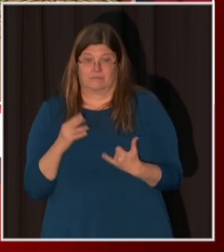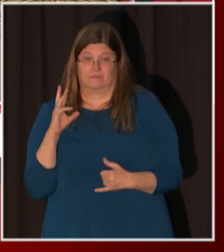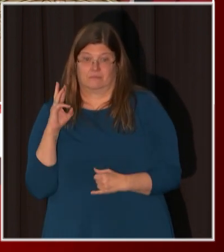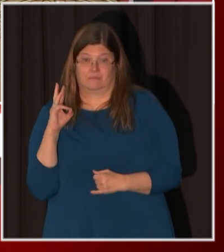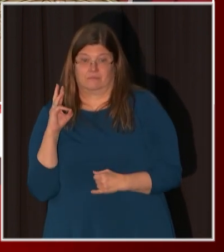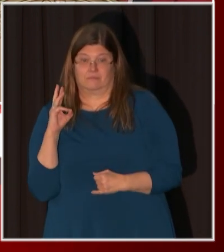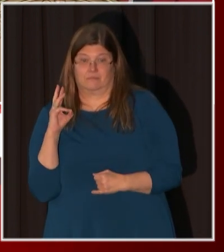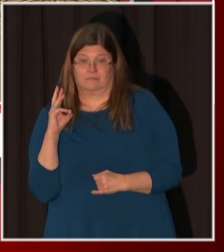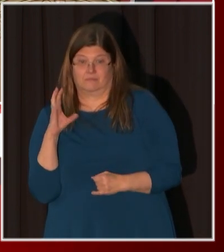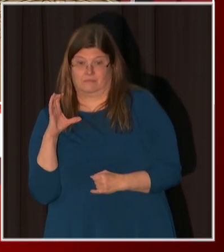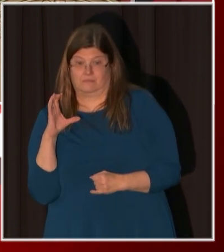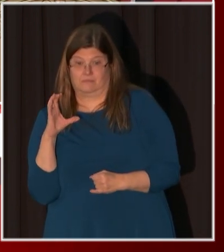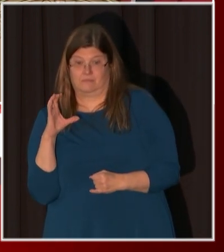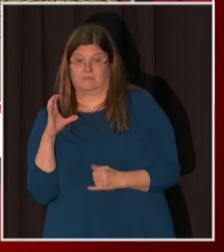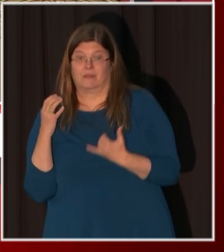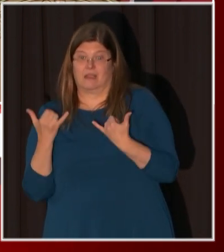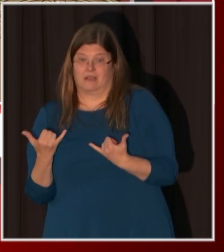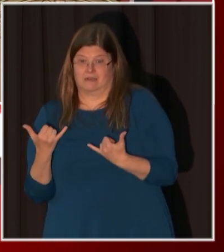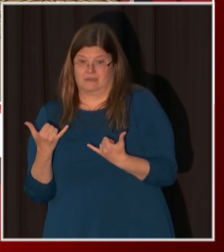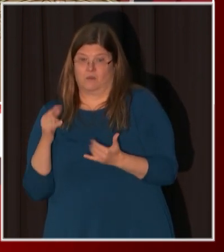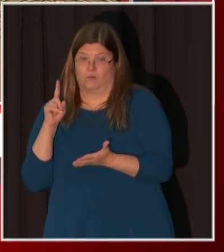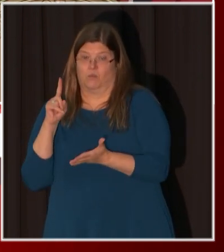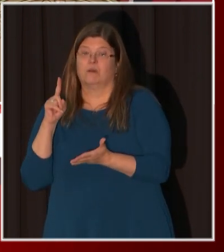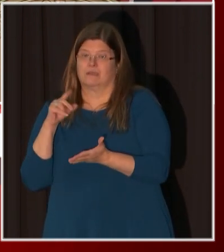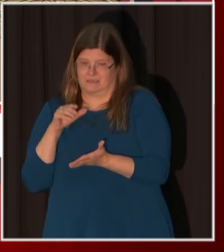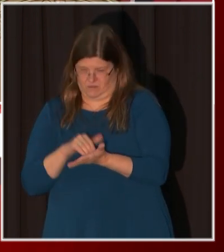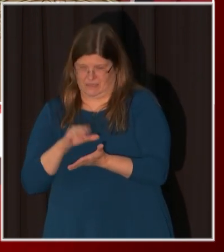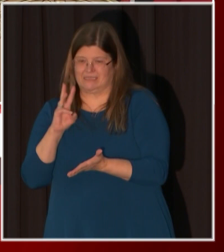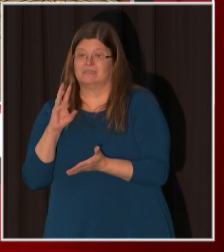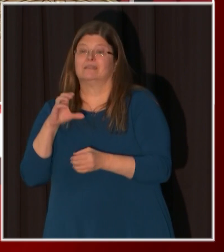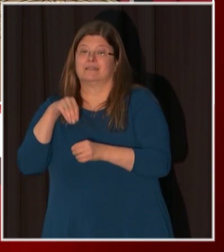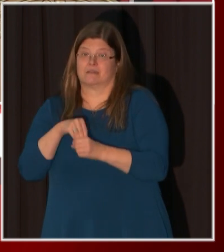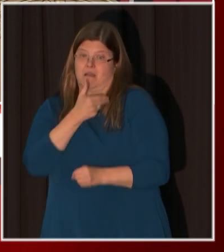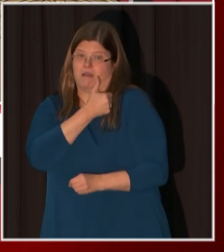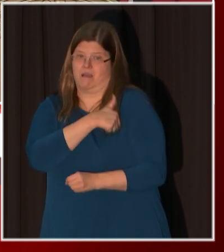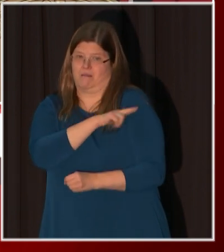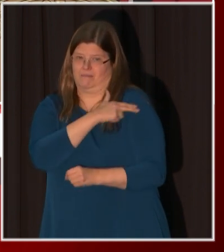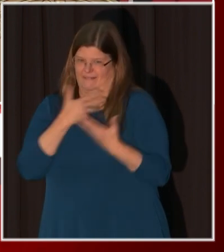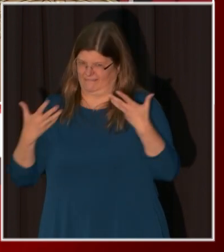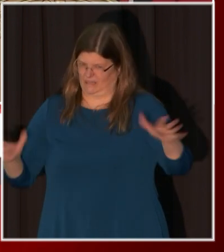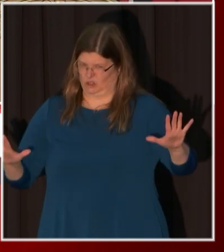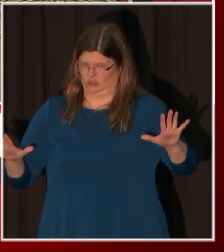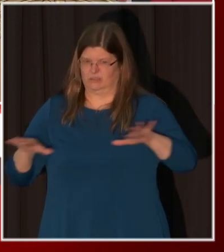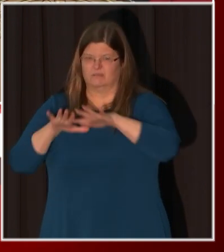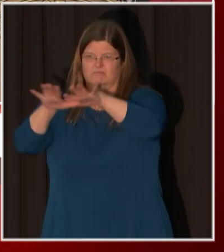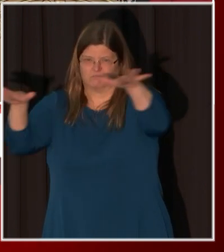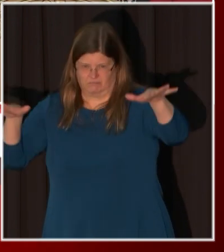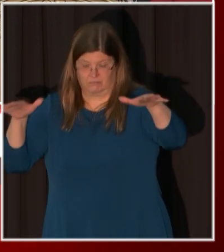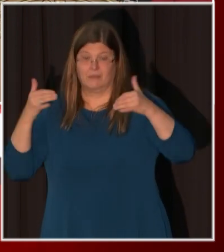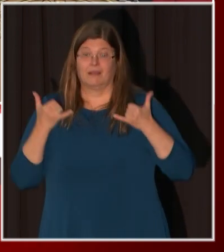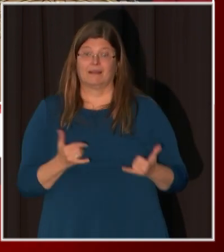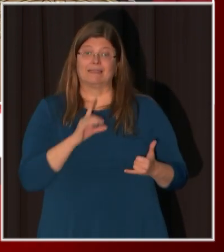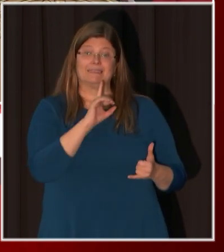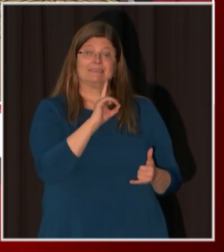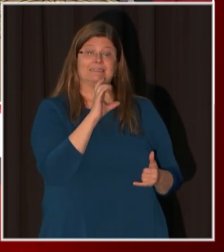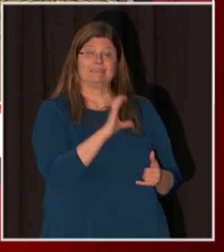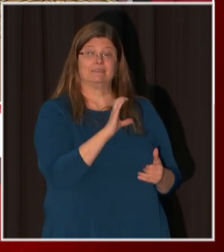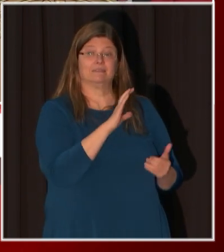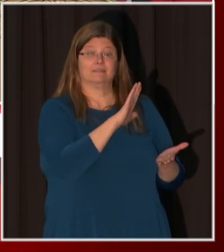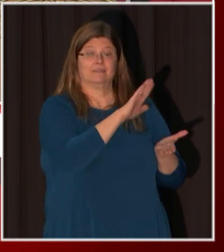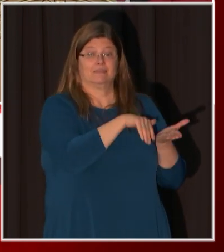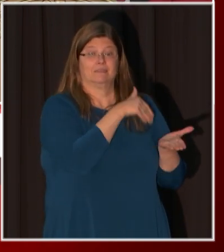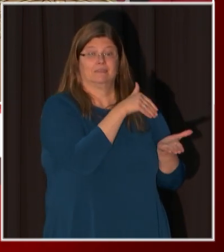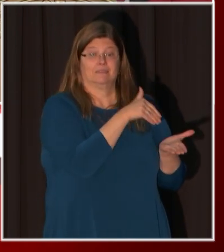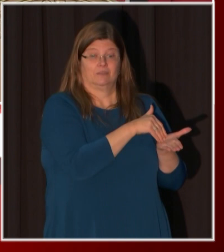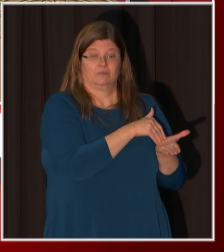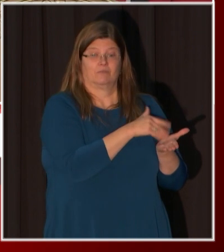and we can accommodate up to 2,000, nearly 2,000 beds at the DC Convention Center. Already, our hospitals have